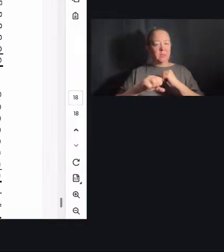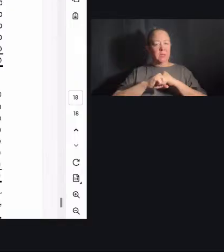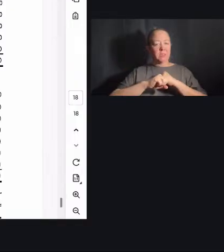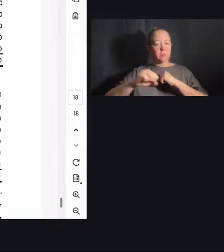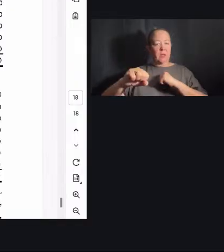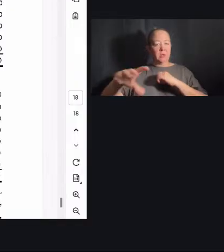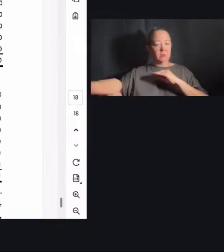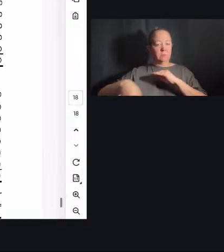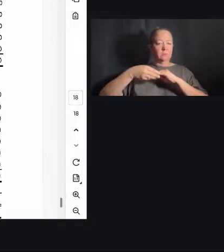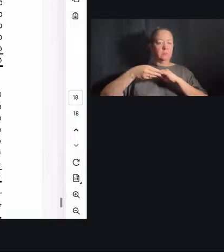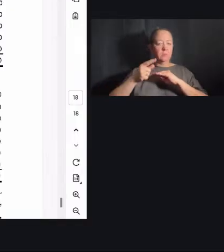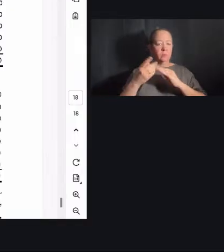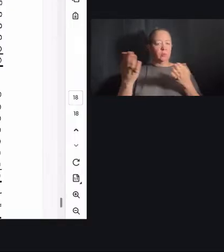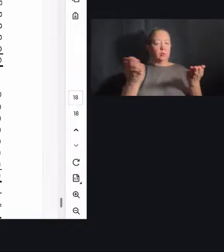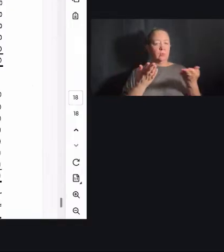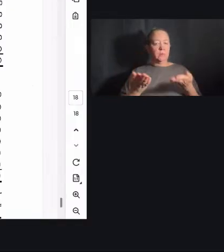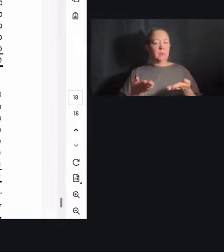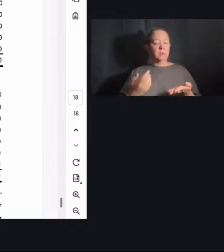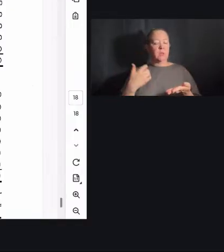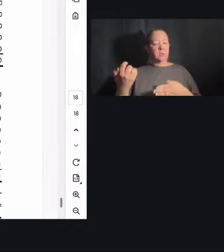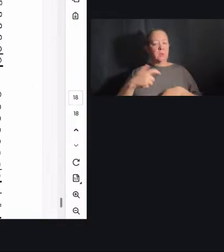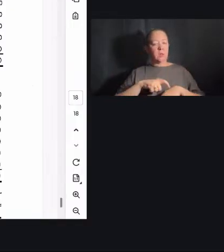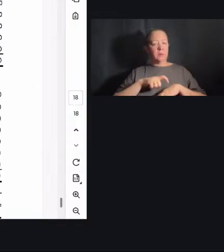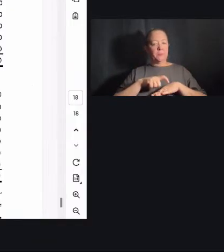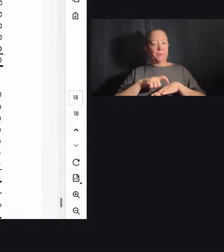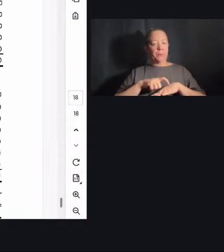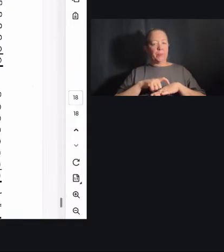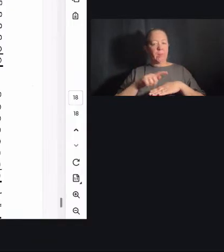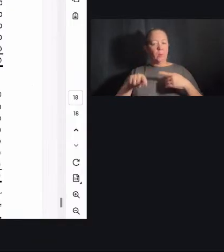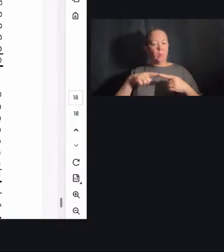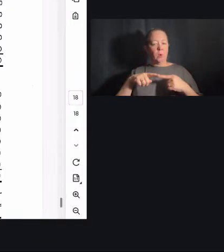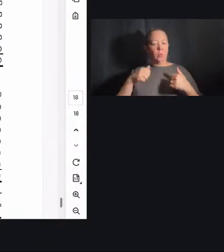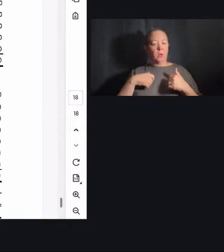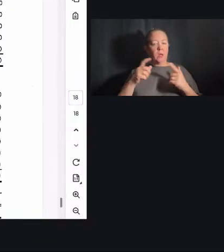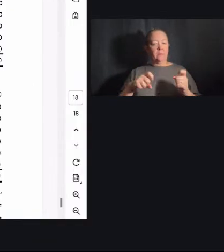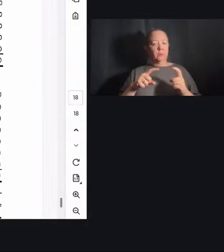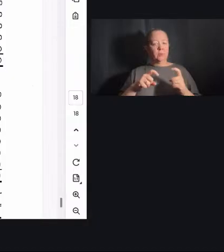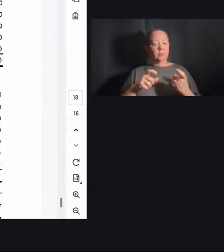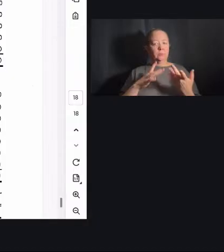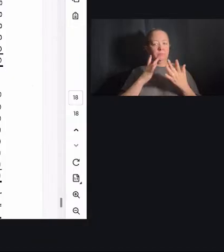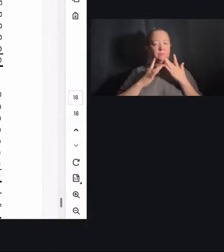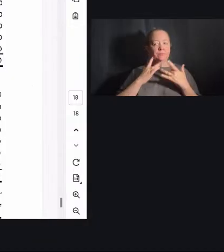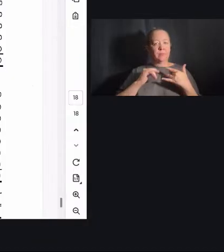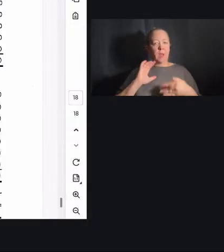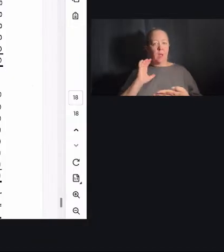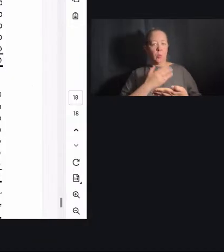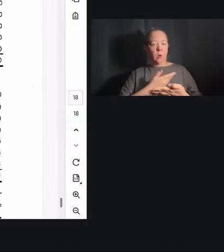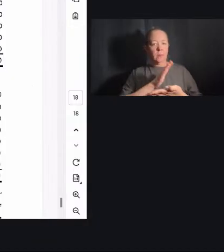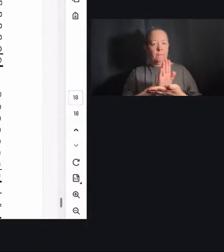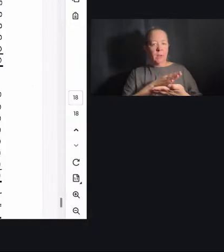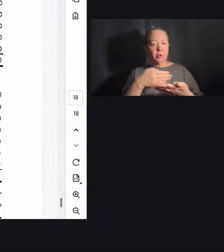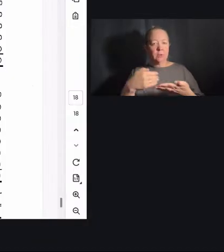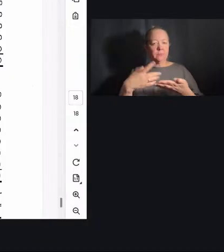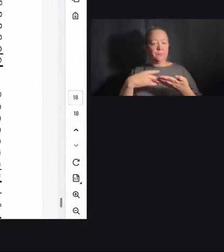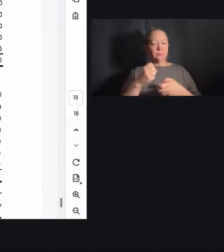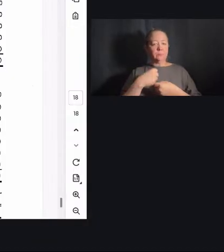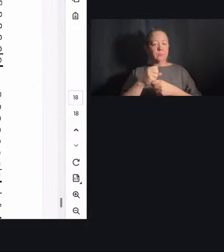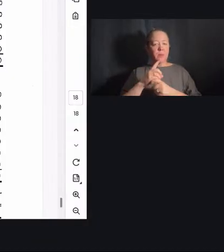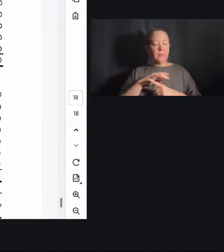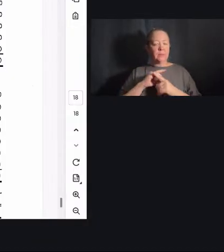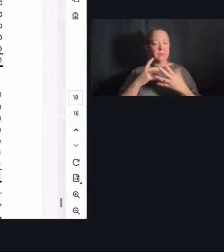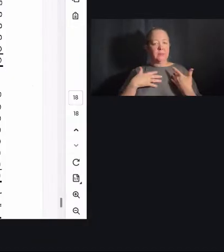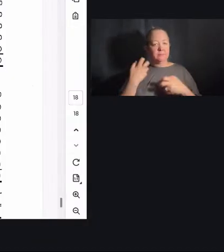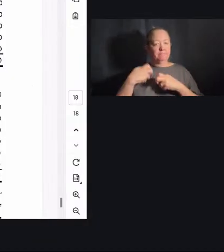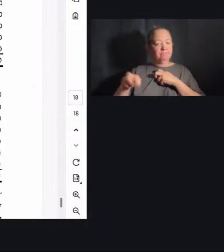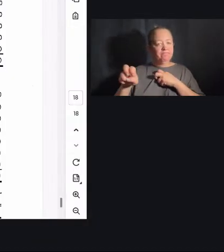services at a time when we're having to tighten our belt. That does make it difficult. So